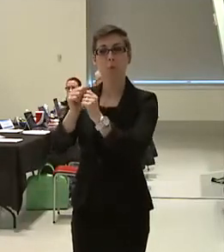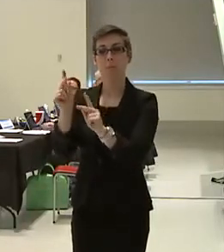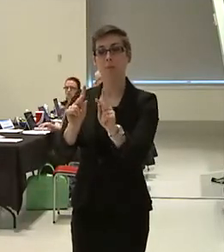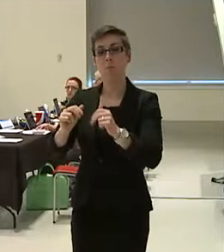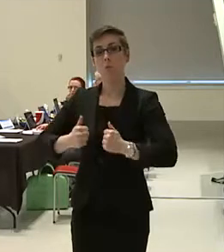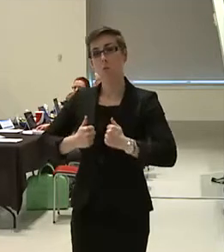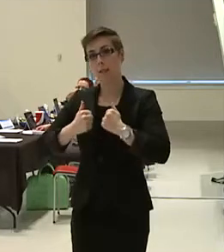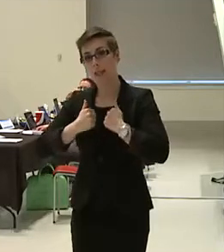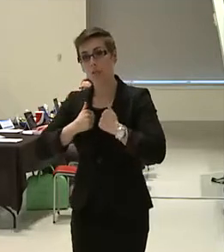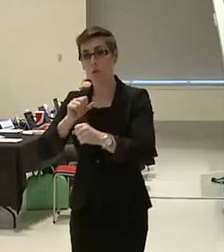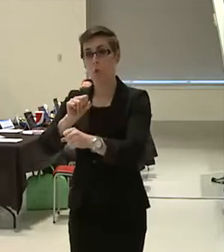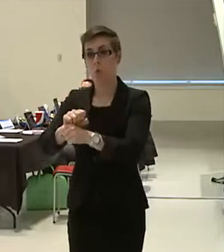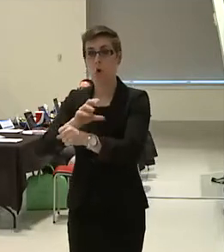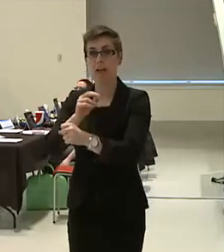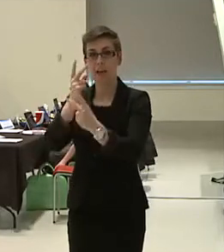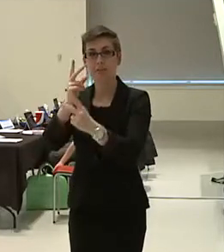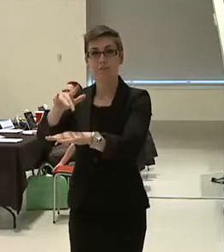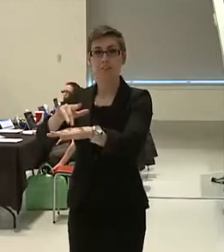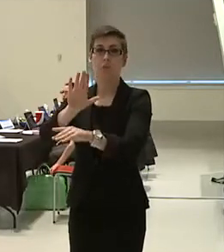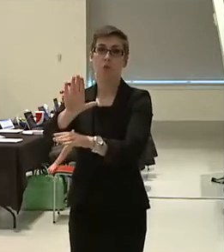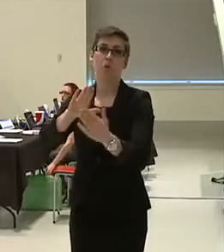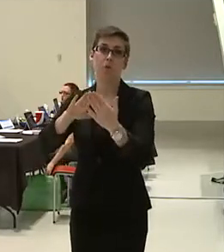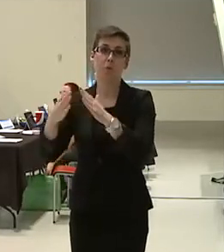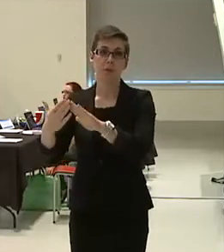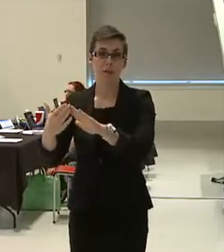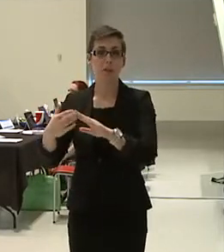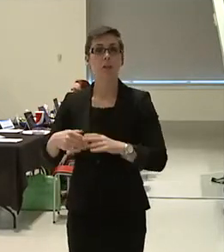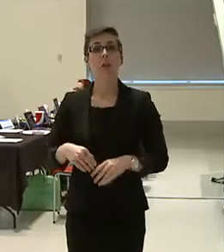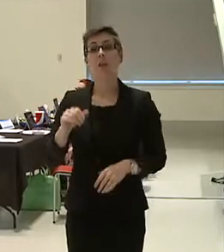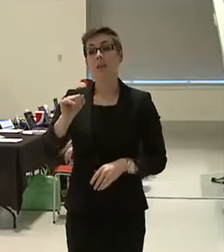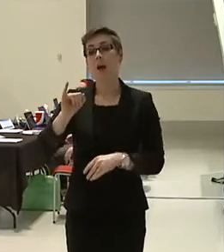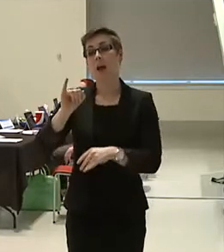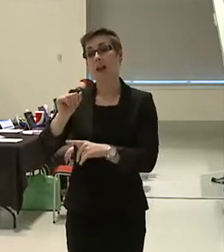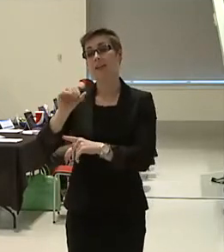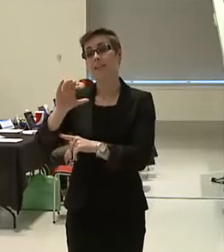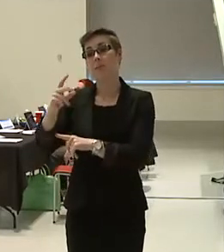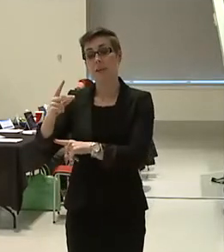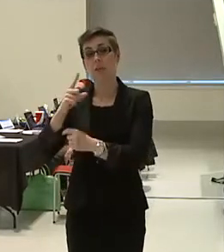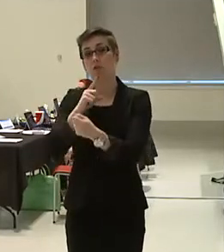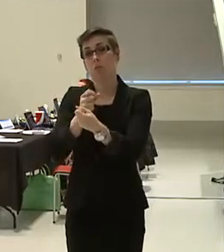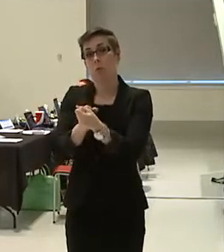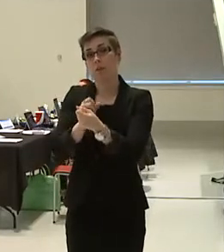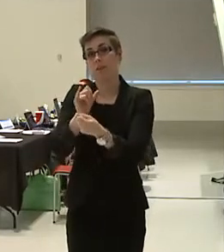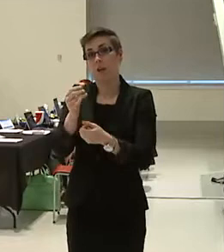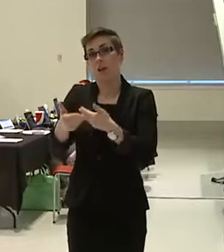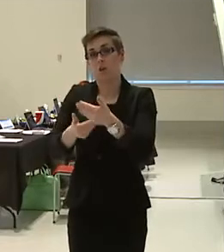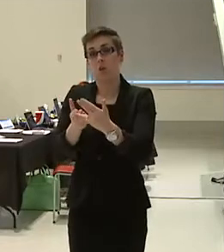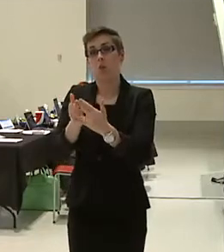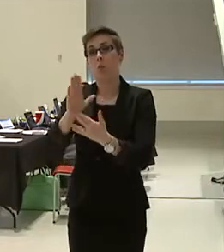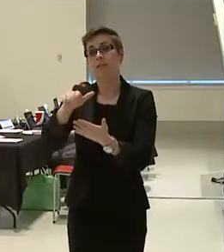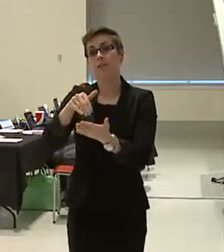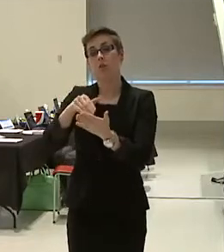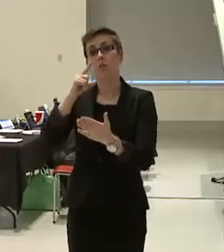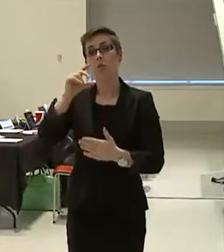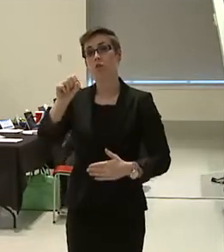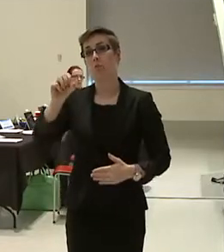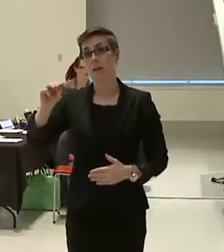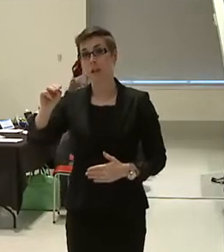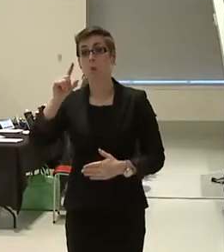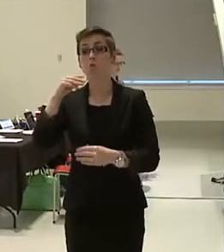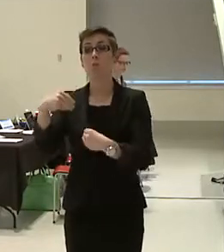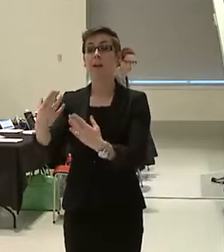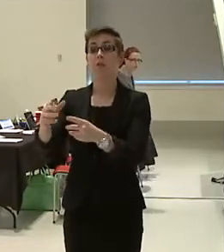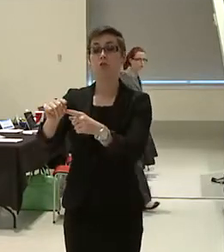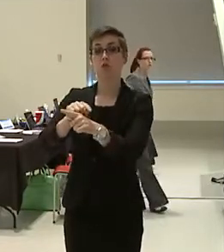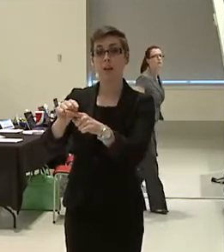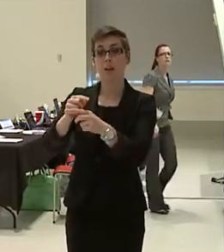visit your community. The IACP supports these efforts through the IACP Center for Social Media, which provides training and resources